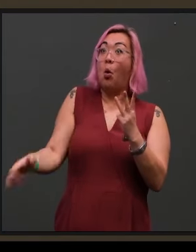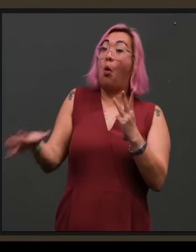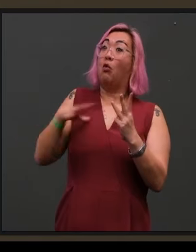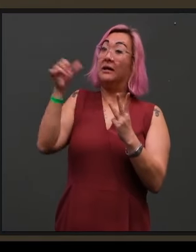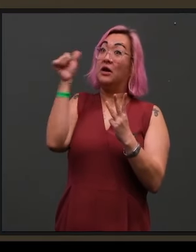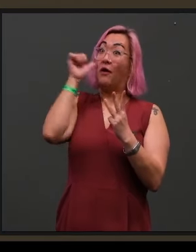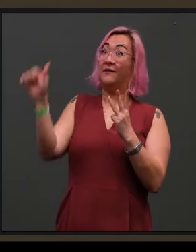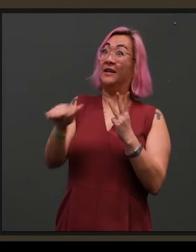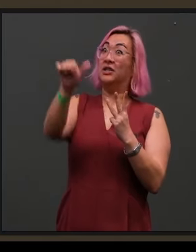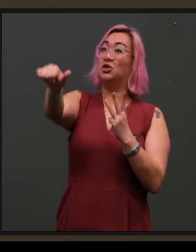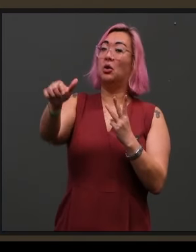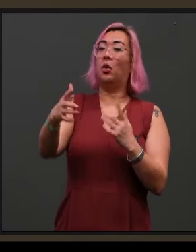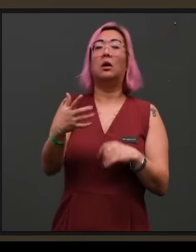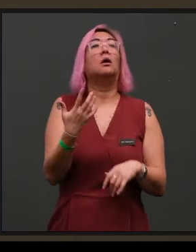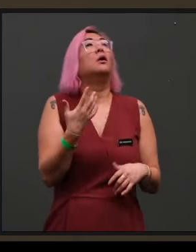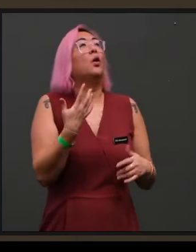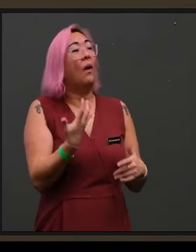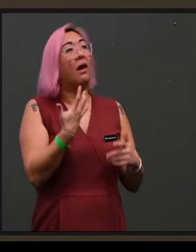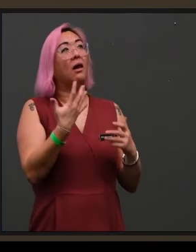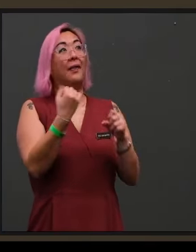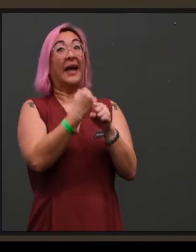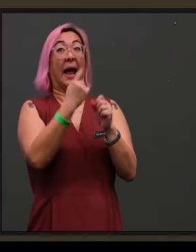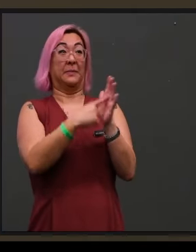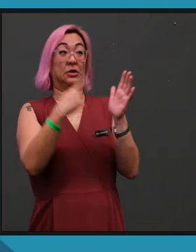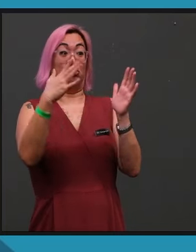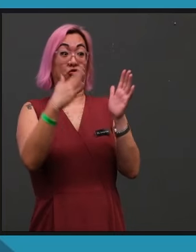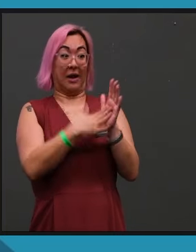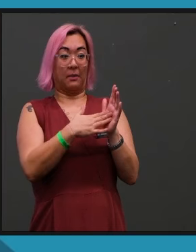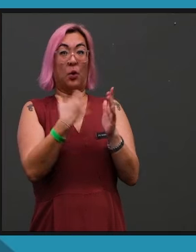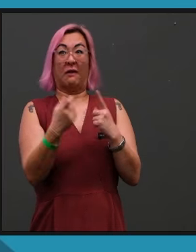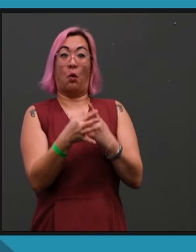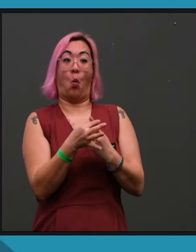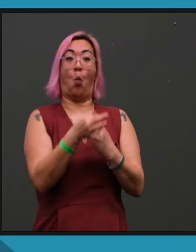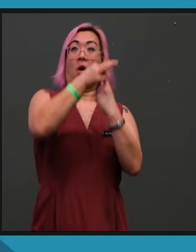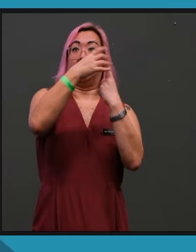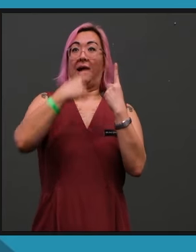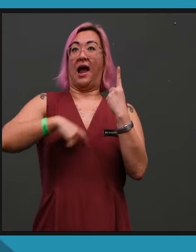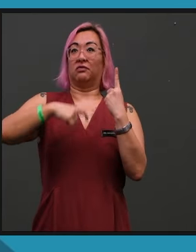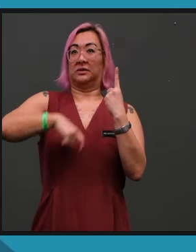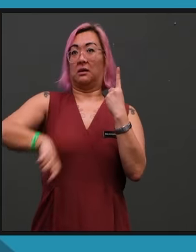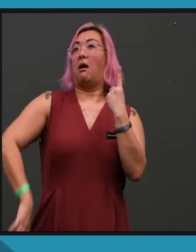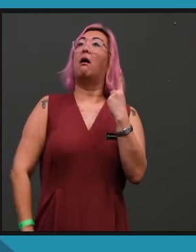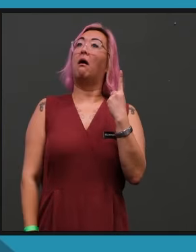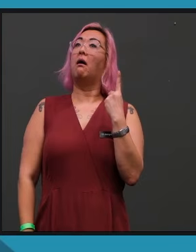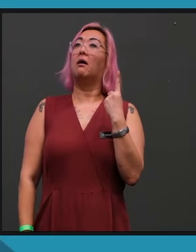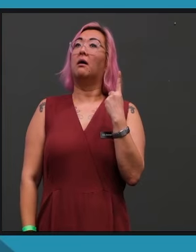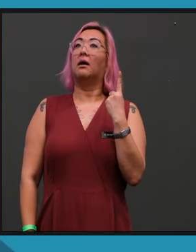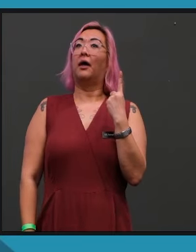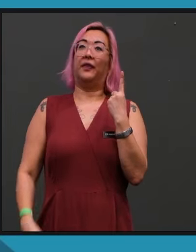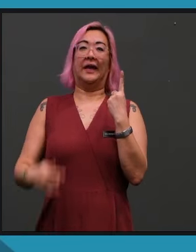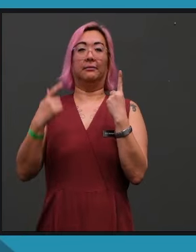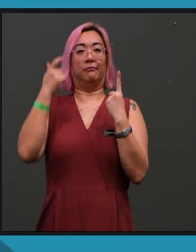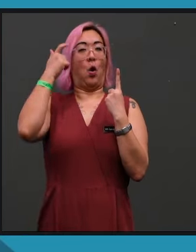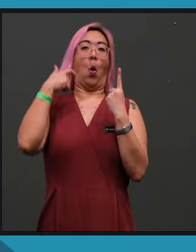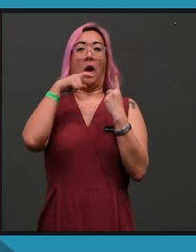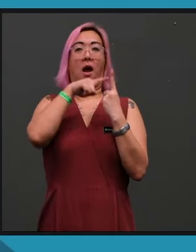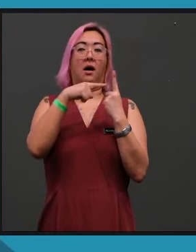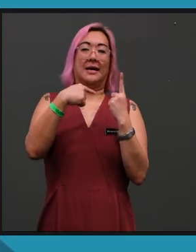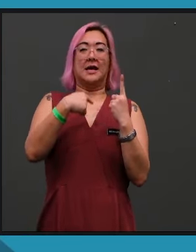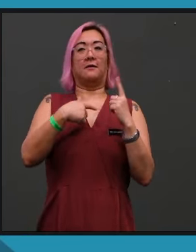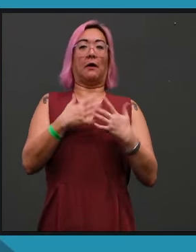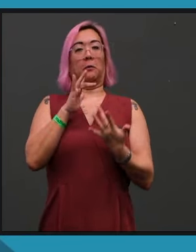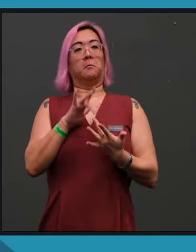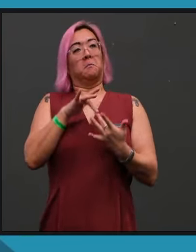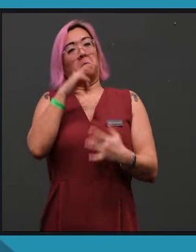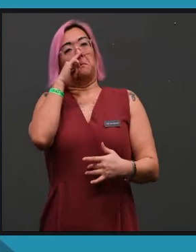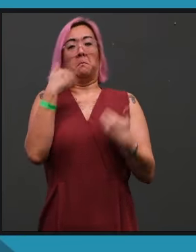in the game jam, obviously, we had Arthur Ackerman, who's the lawyer, the estate attorney for Lady Untervord, and he loves bureaucracy and paperwork.